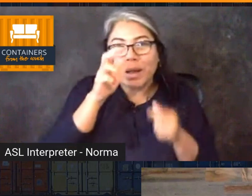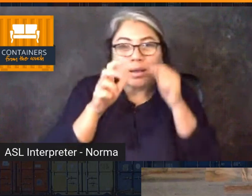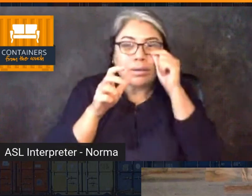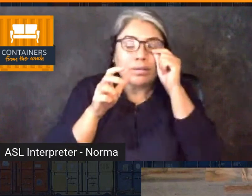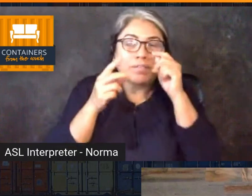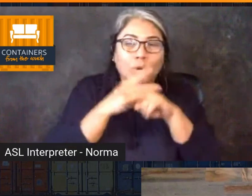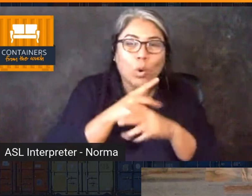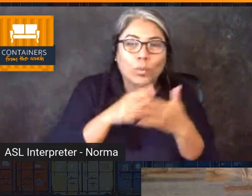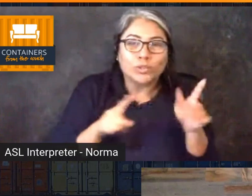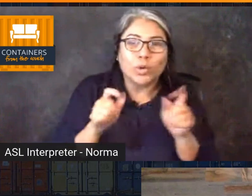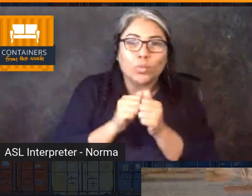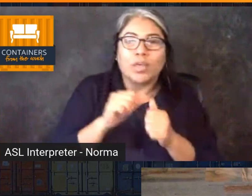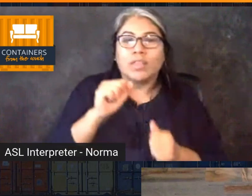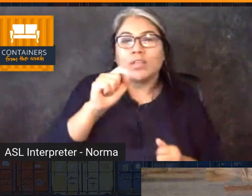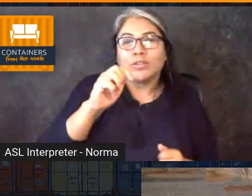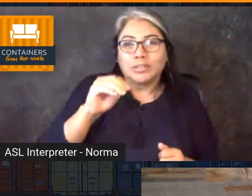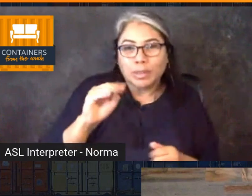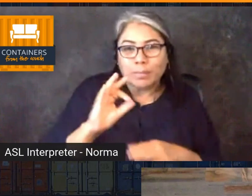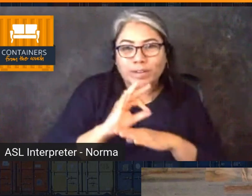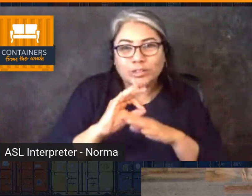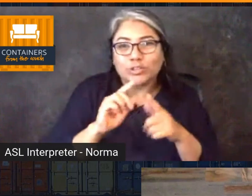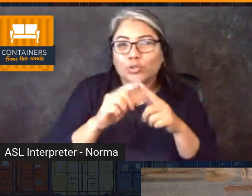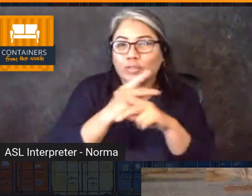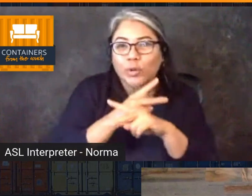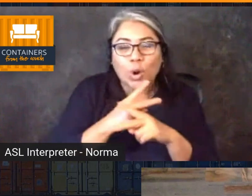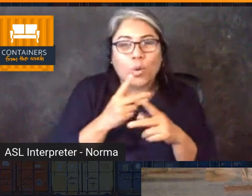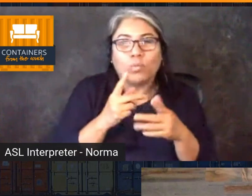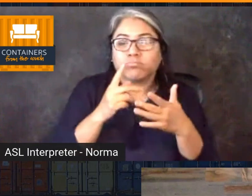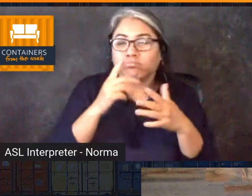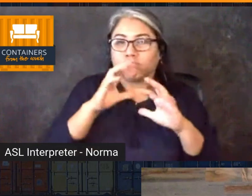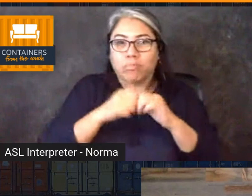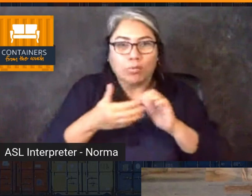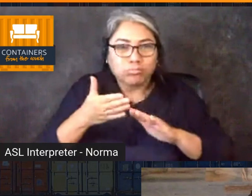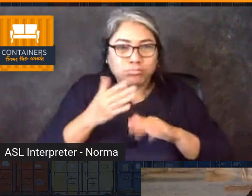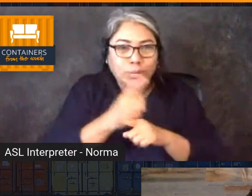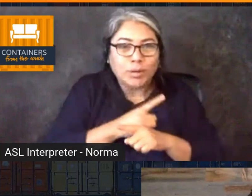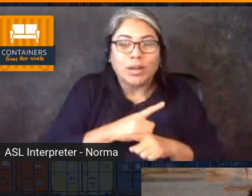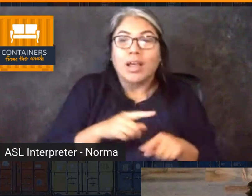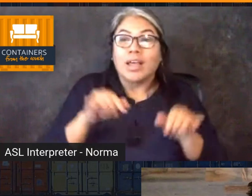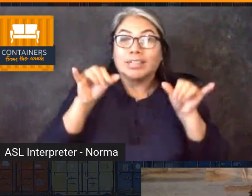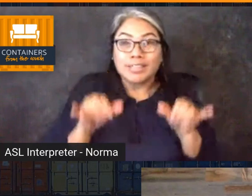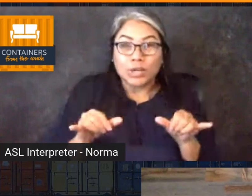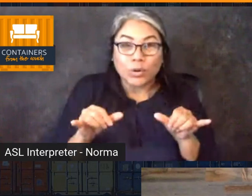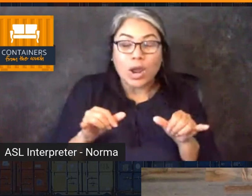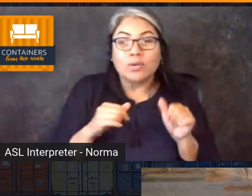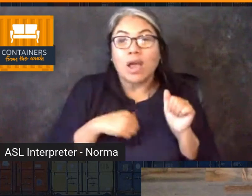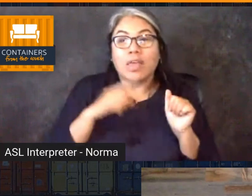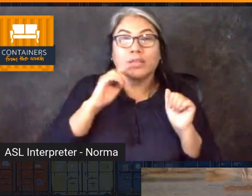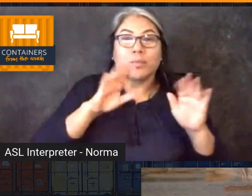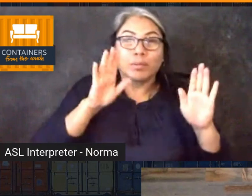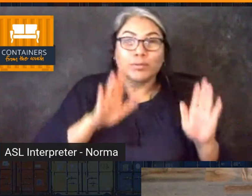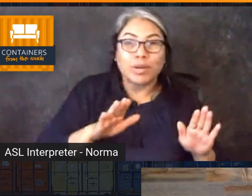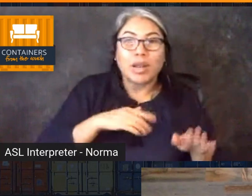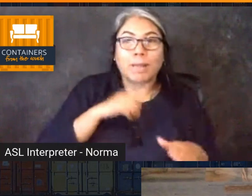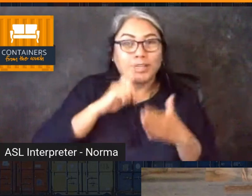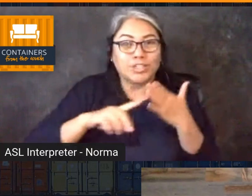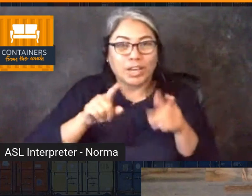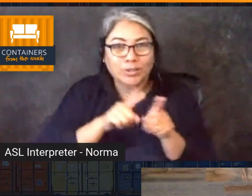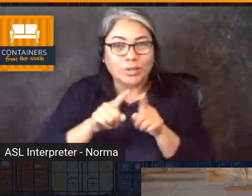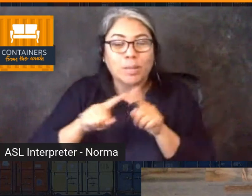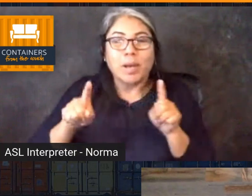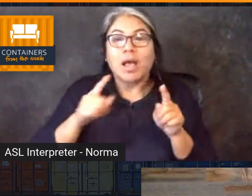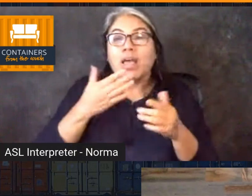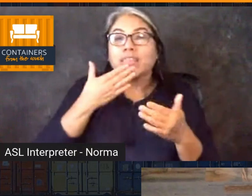that they're working properly, the executions, everything. Just stick around for the stream. I think it's gonna be great. I'm gonna check it out as well. But again, thank you everyone